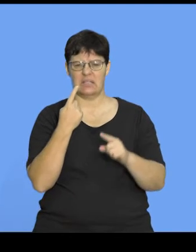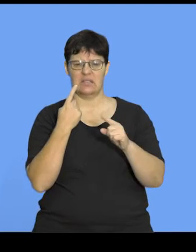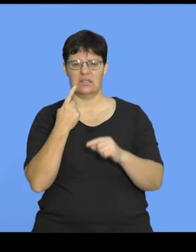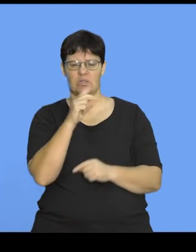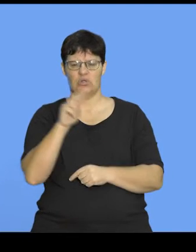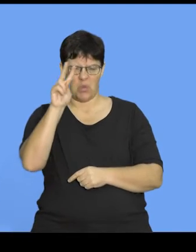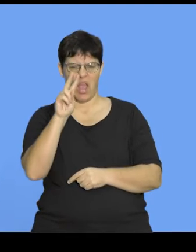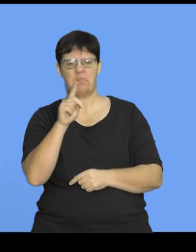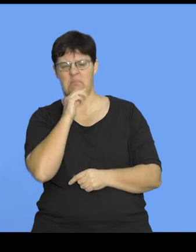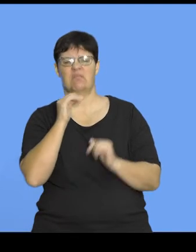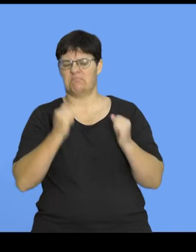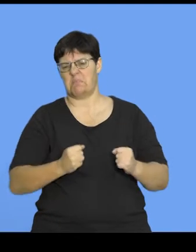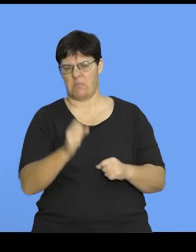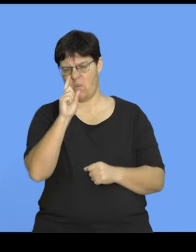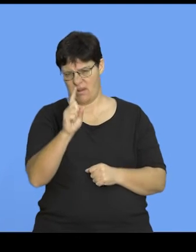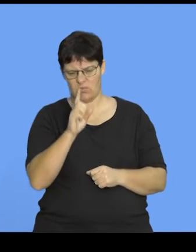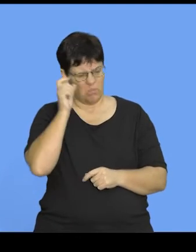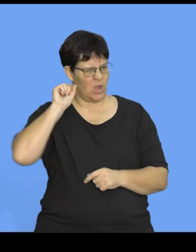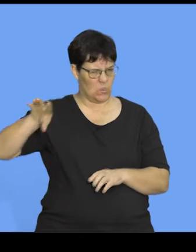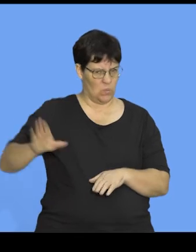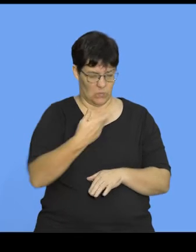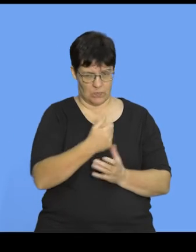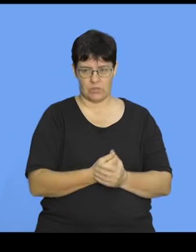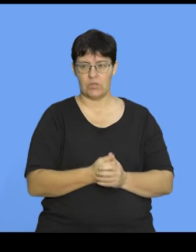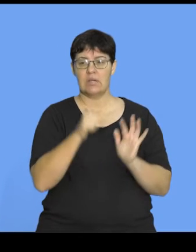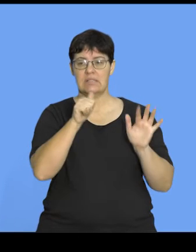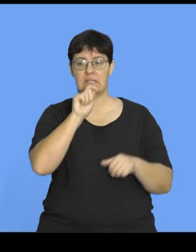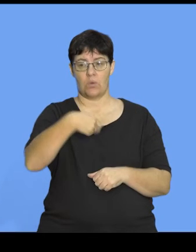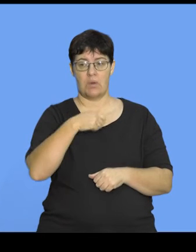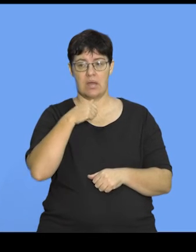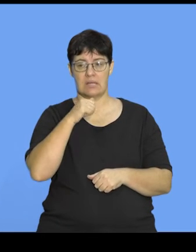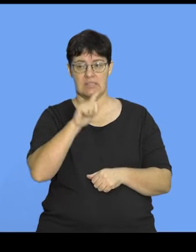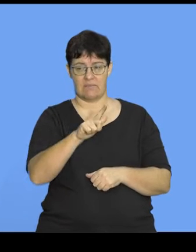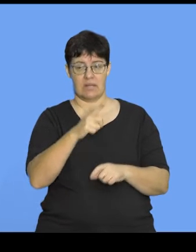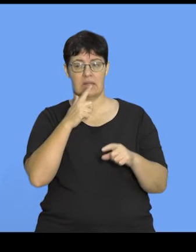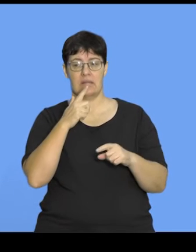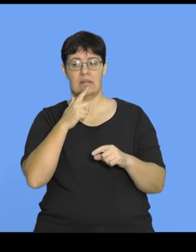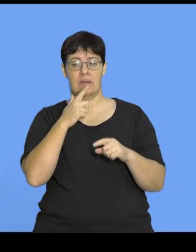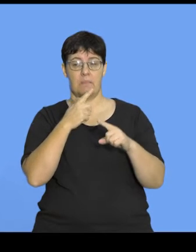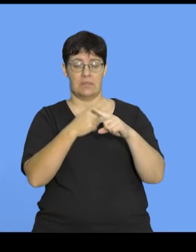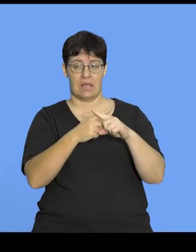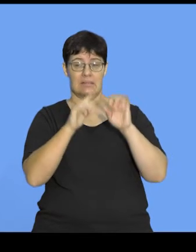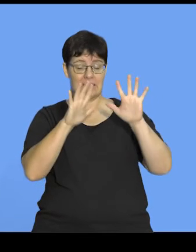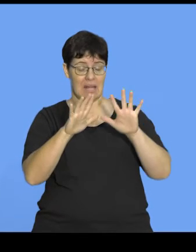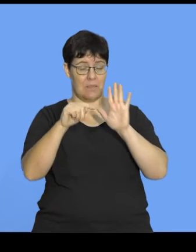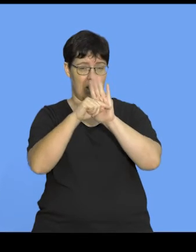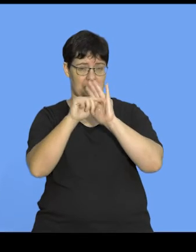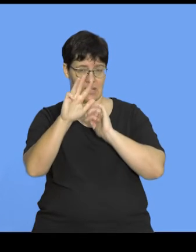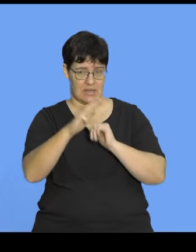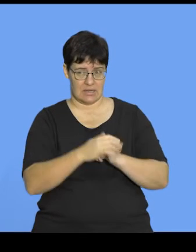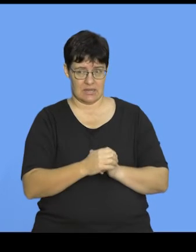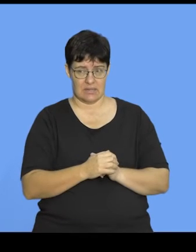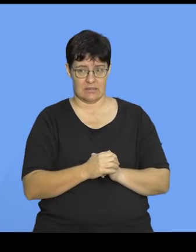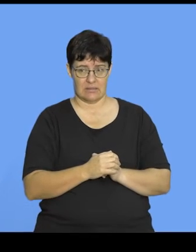ignore it. I'm now going to go 6,67 times 10 to the minus 9